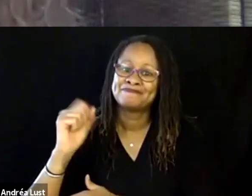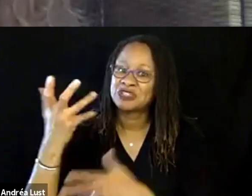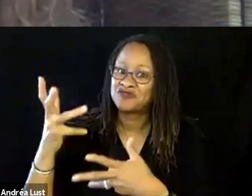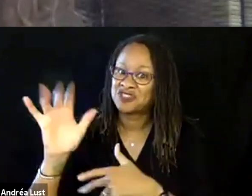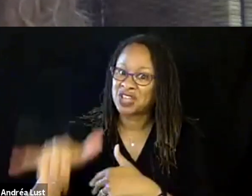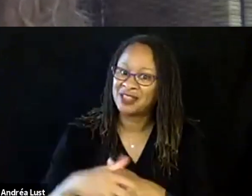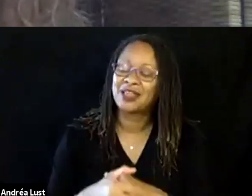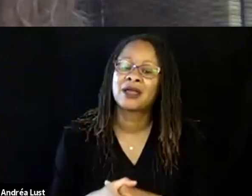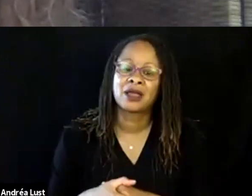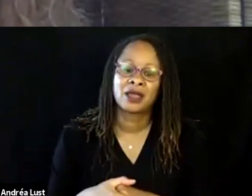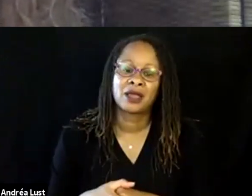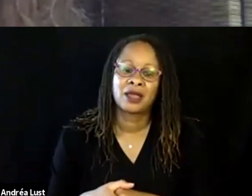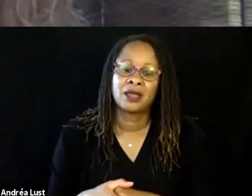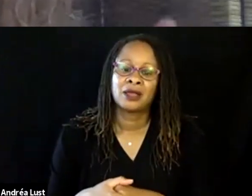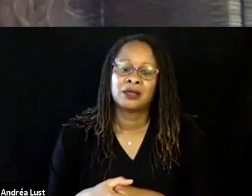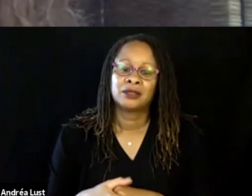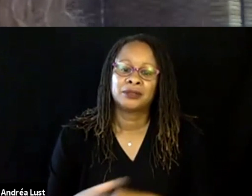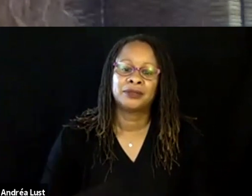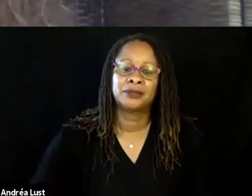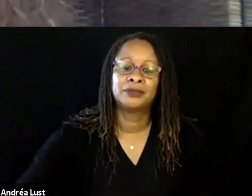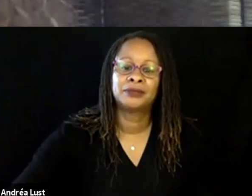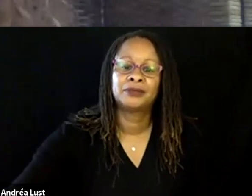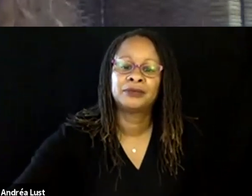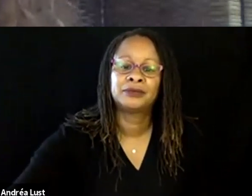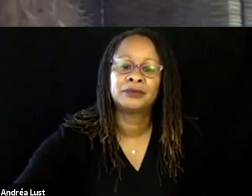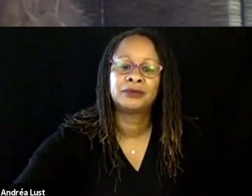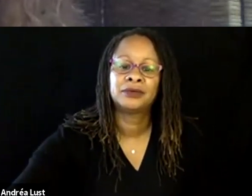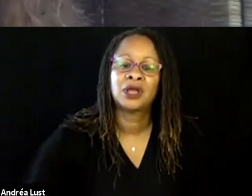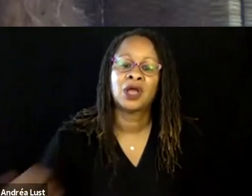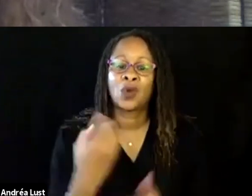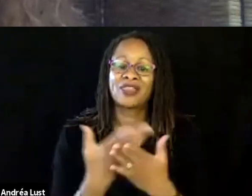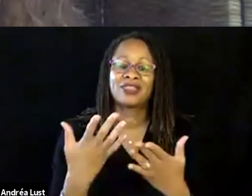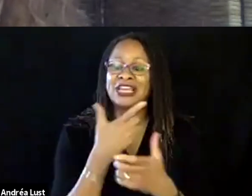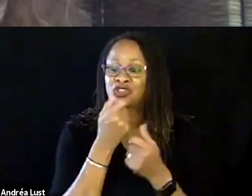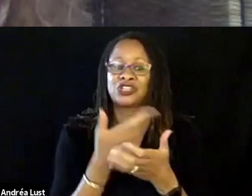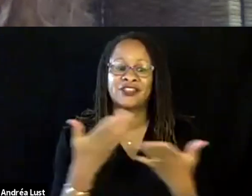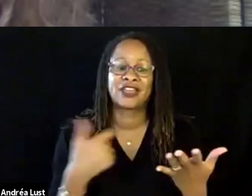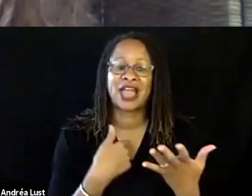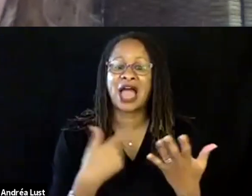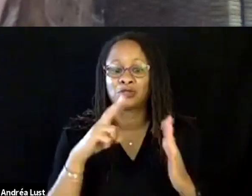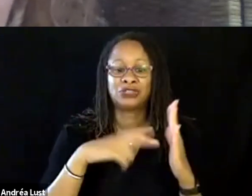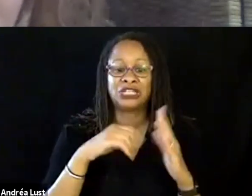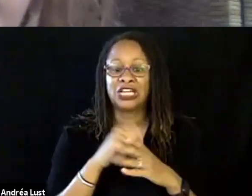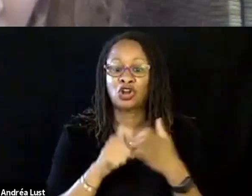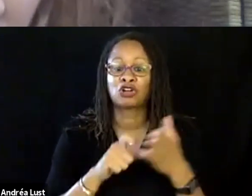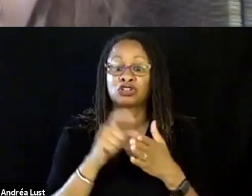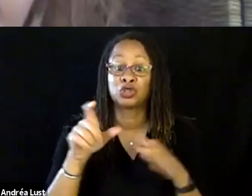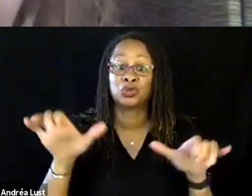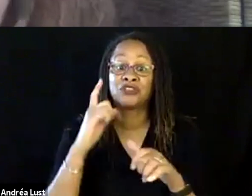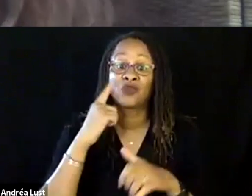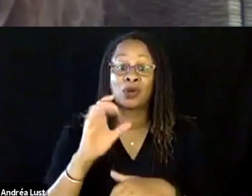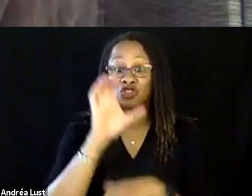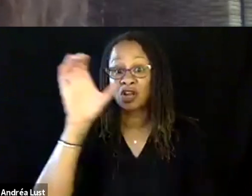And so, you know, one interesting thing I was reading in an article you did for